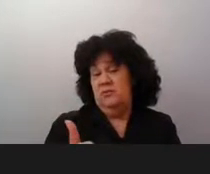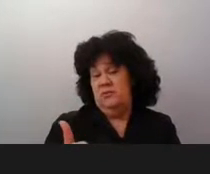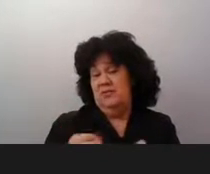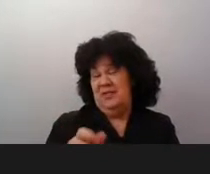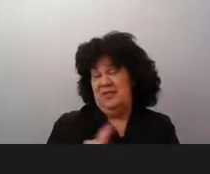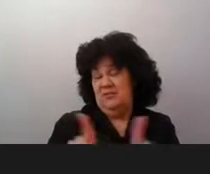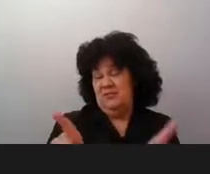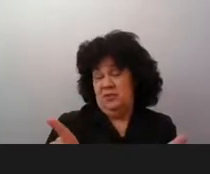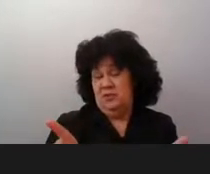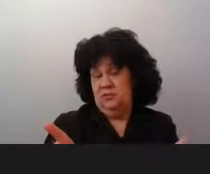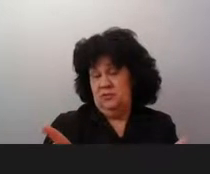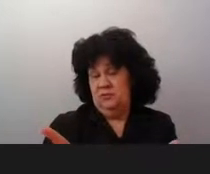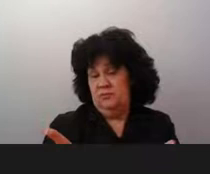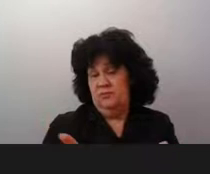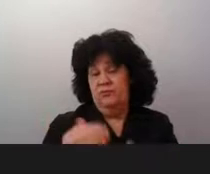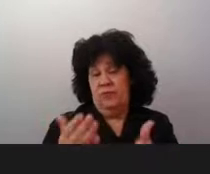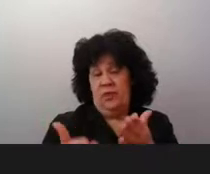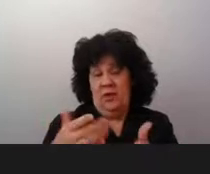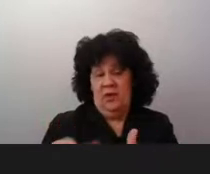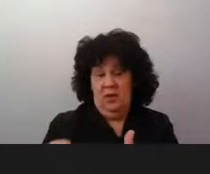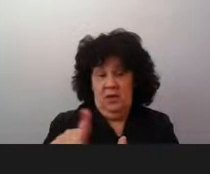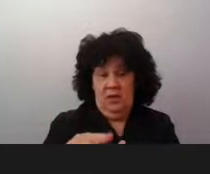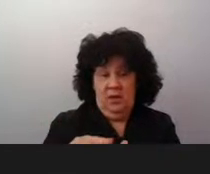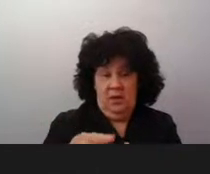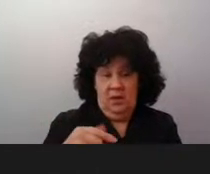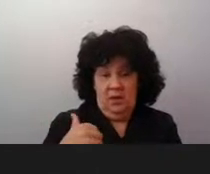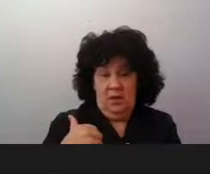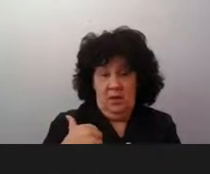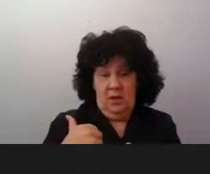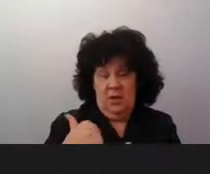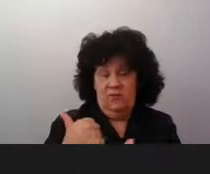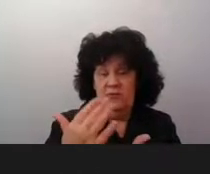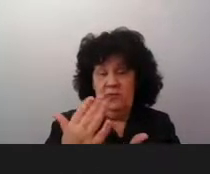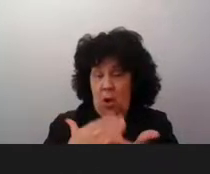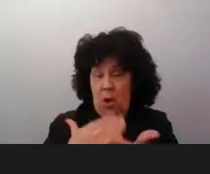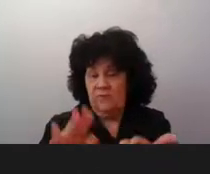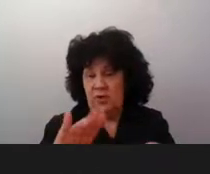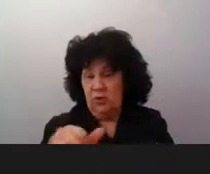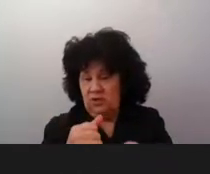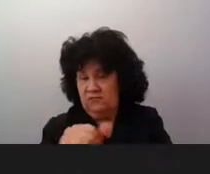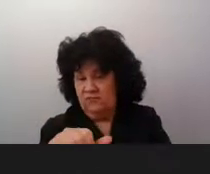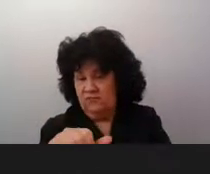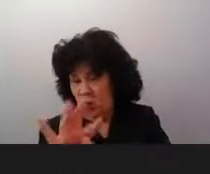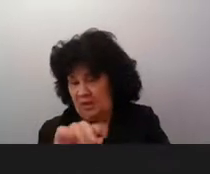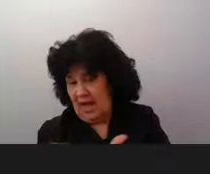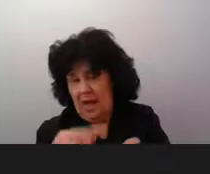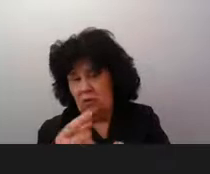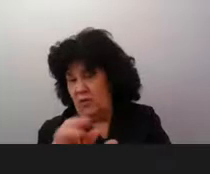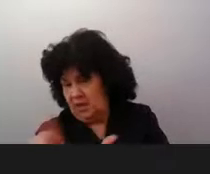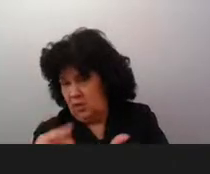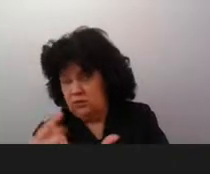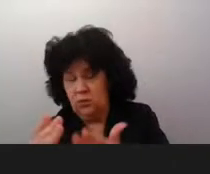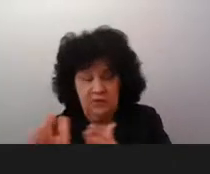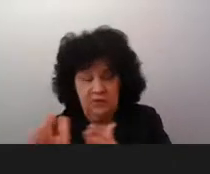ACM for part of their 40 hours or 80 hours, whatever it may be. So one thing we've really